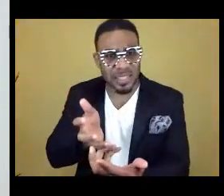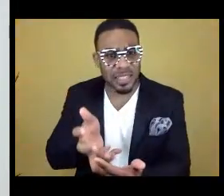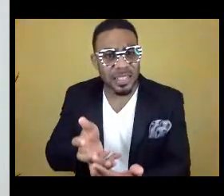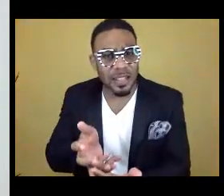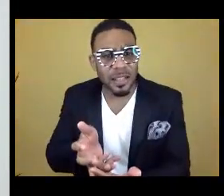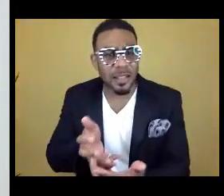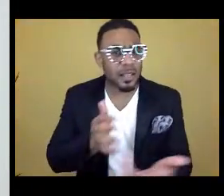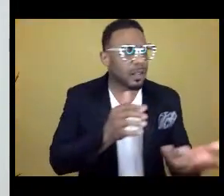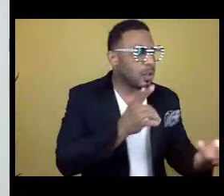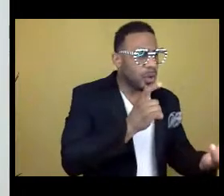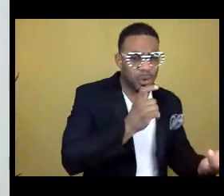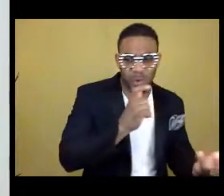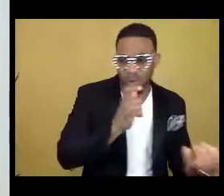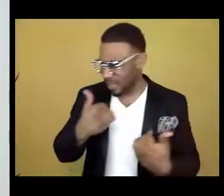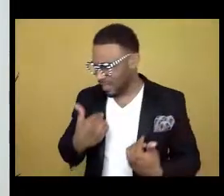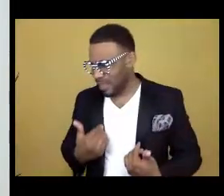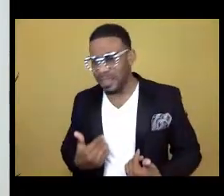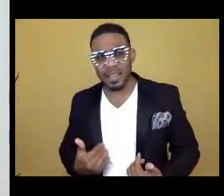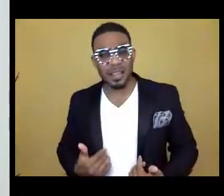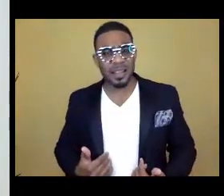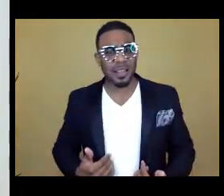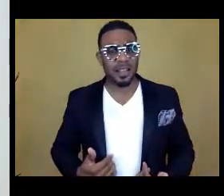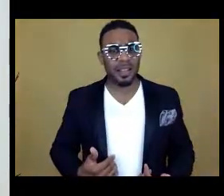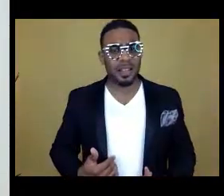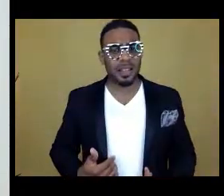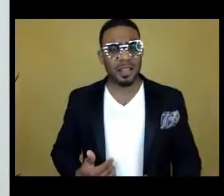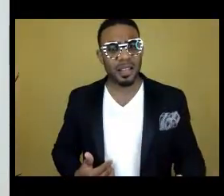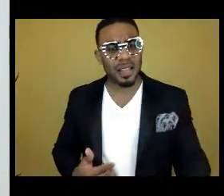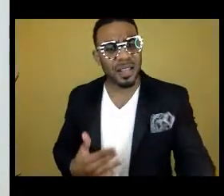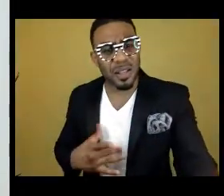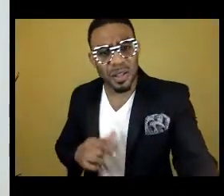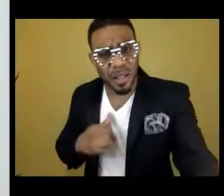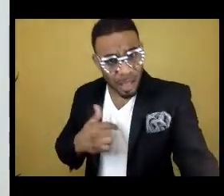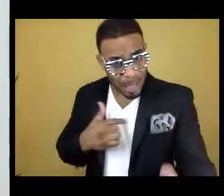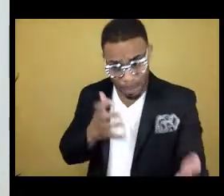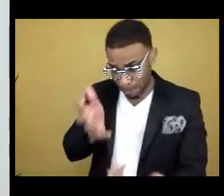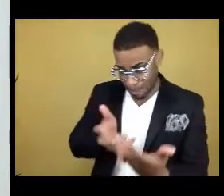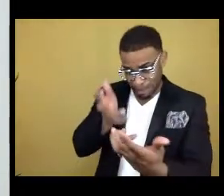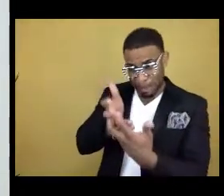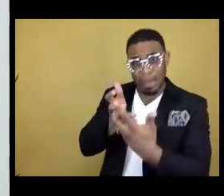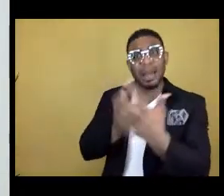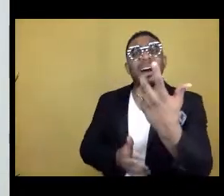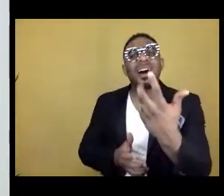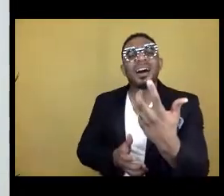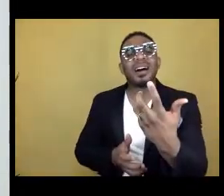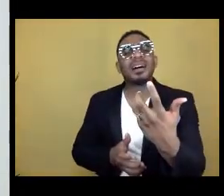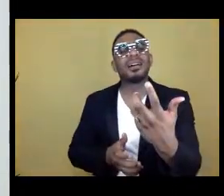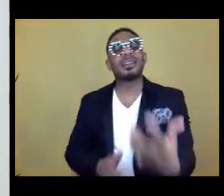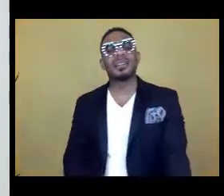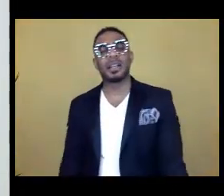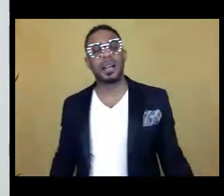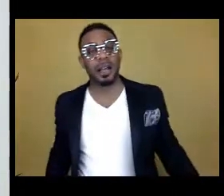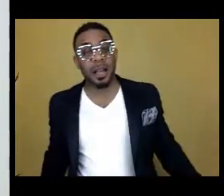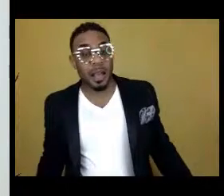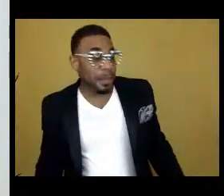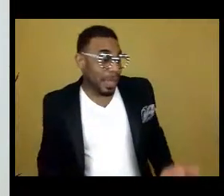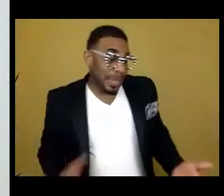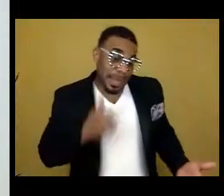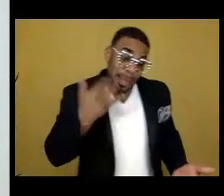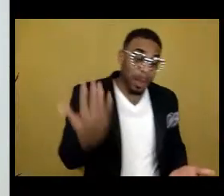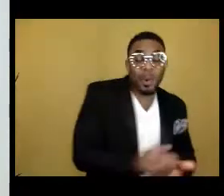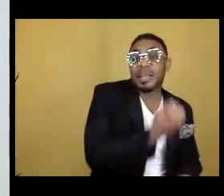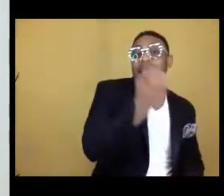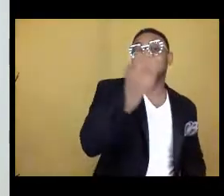who I am. Do I fit in? I may